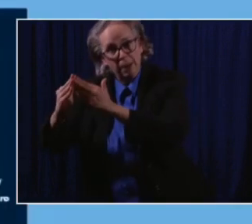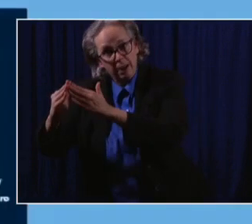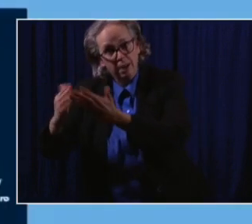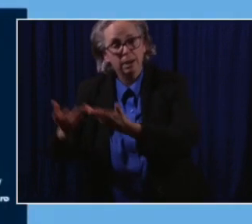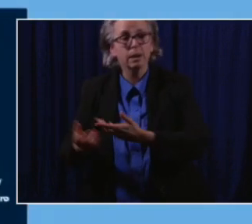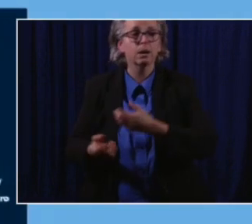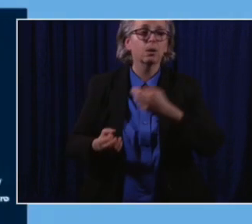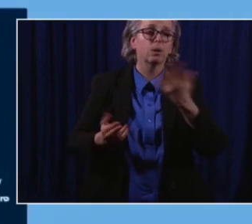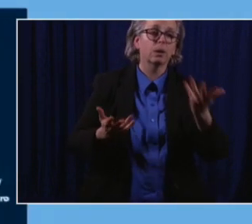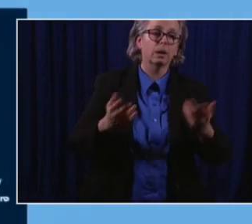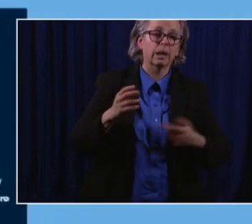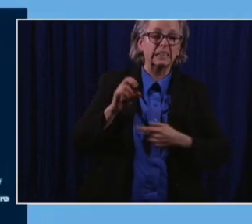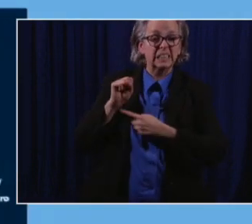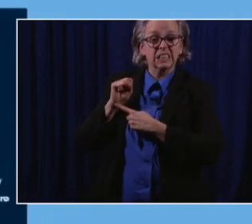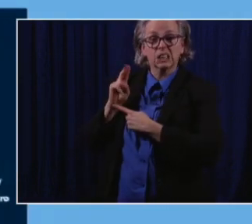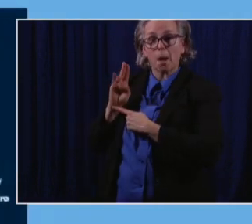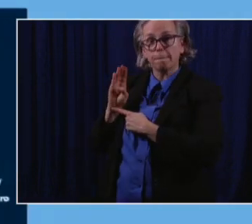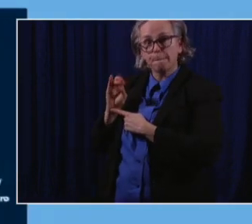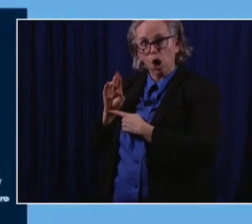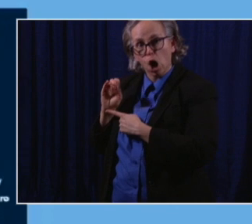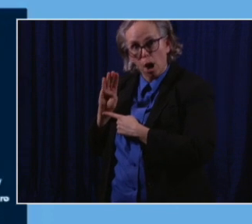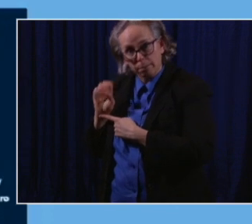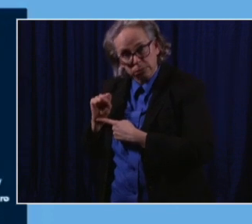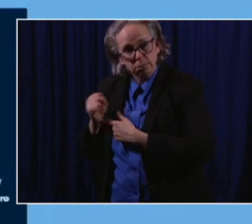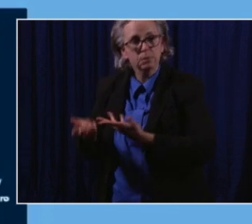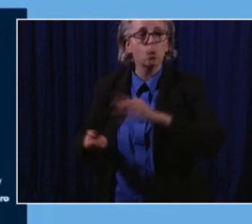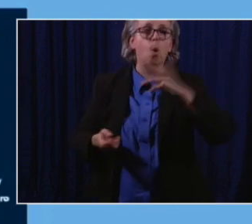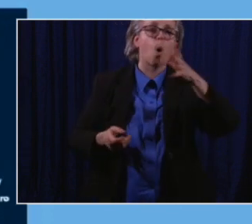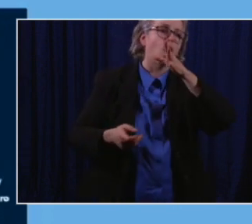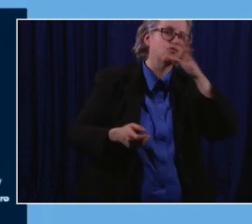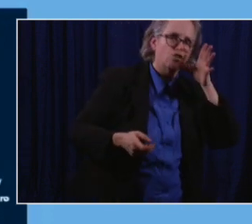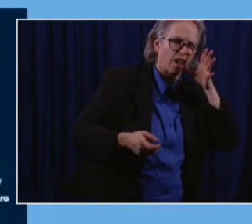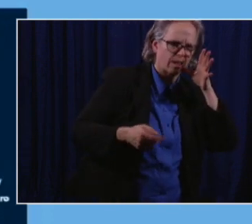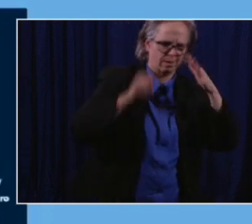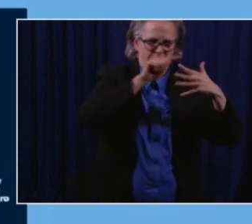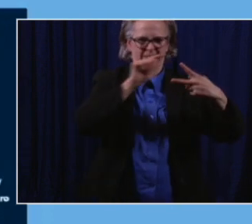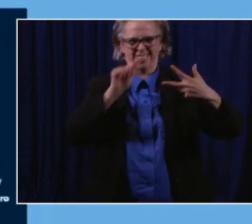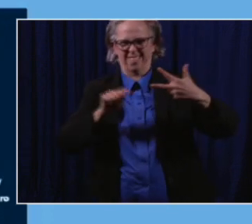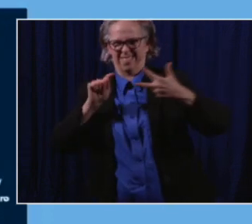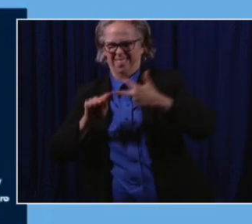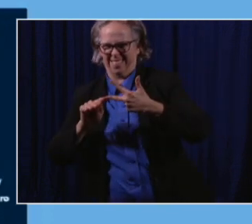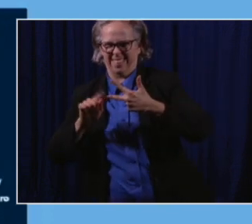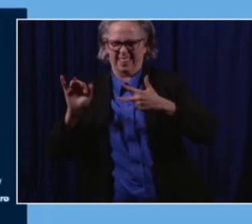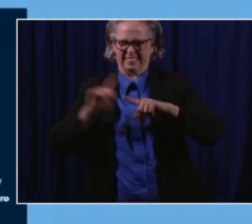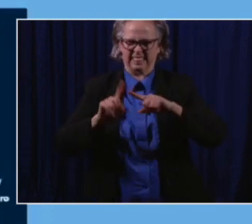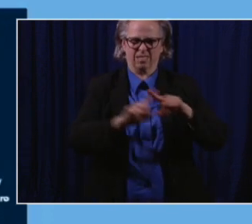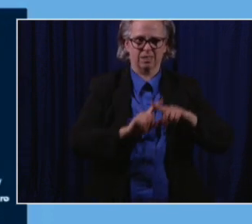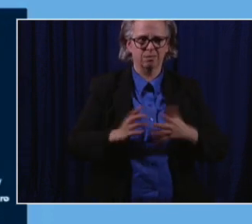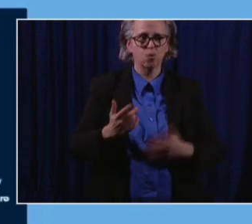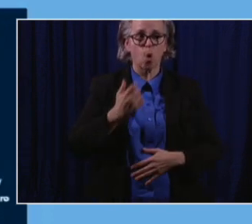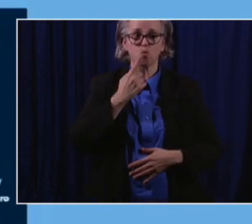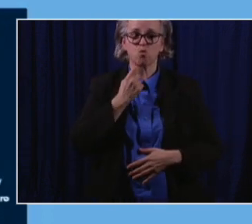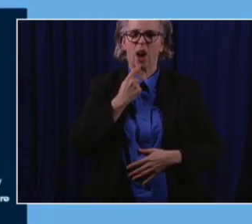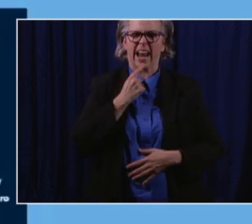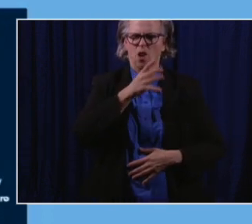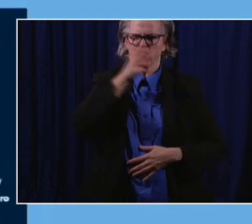counties. And what we're starting to see here, what we are seeing here is the red, the rural,